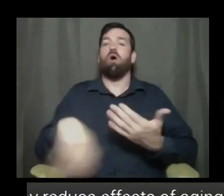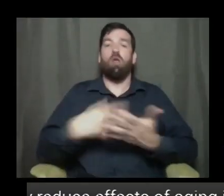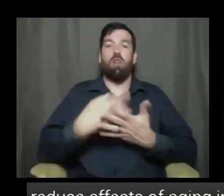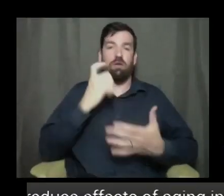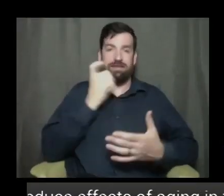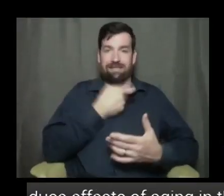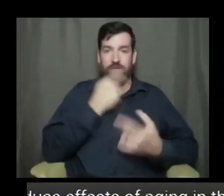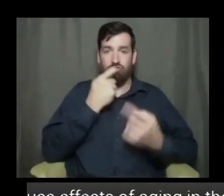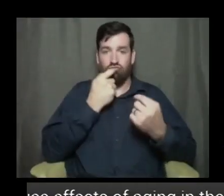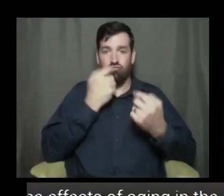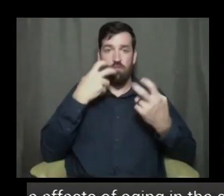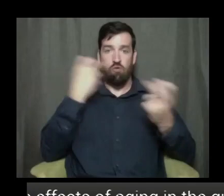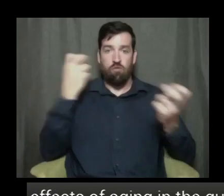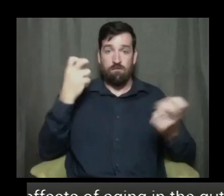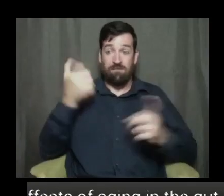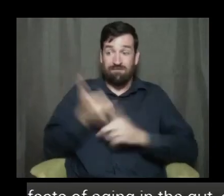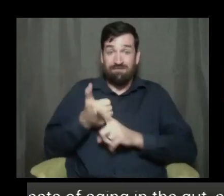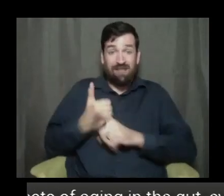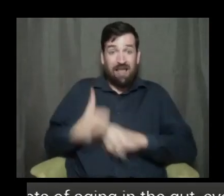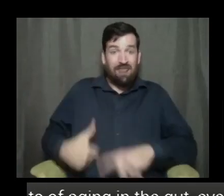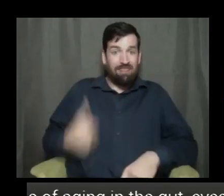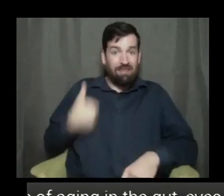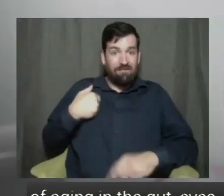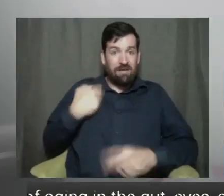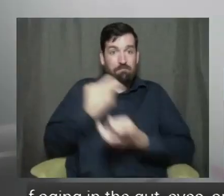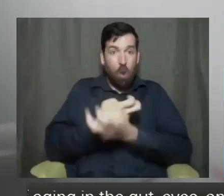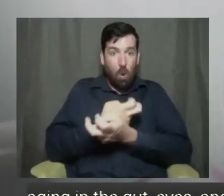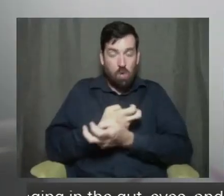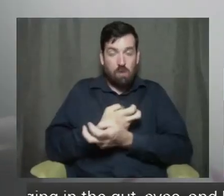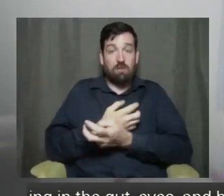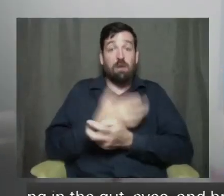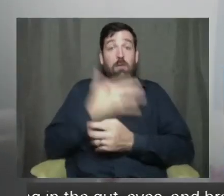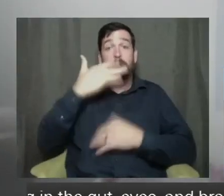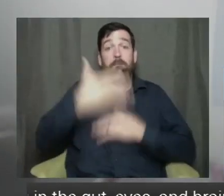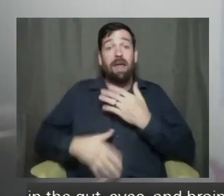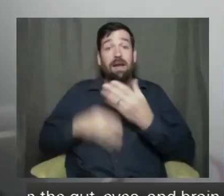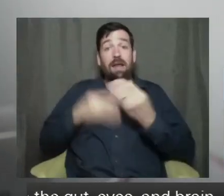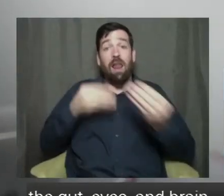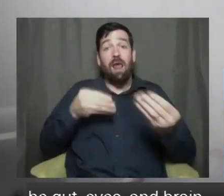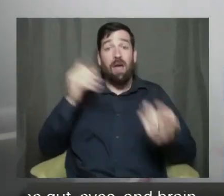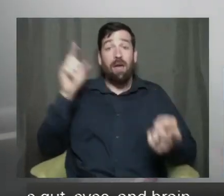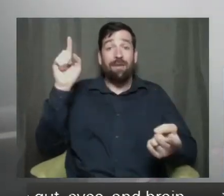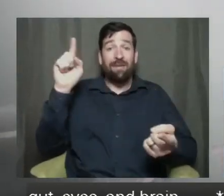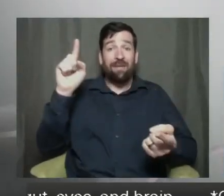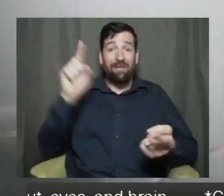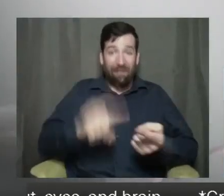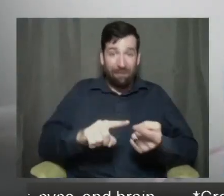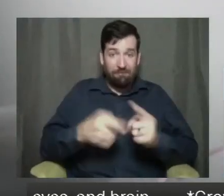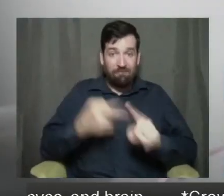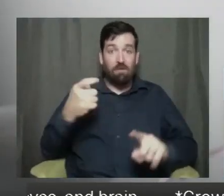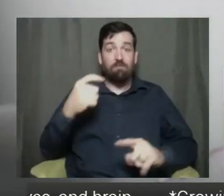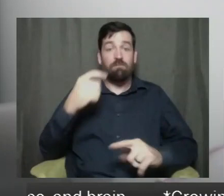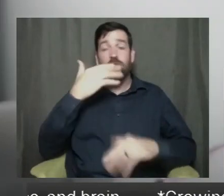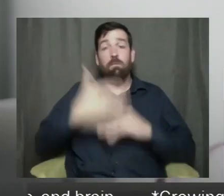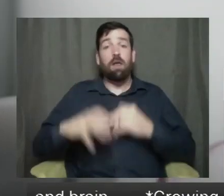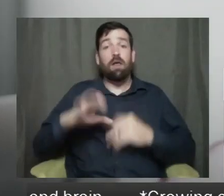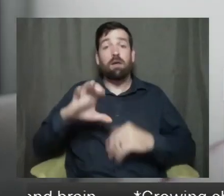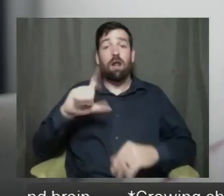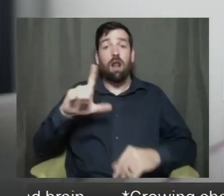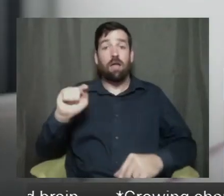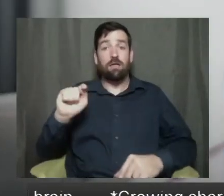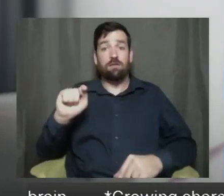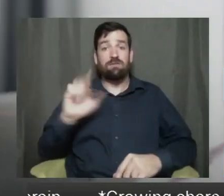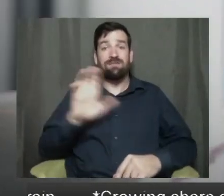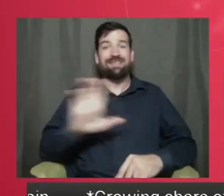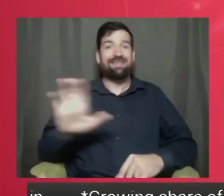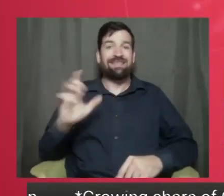Teeth are living bones, and the blood supplied to those bones was so diminished from that blood clot in 2007, Terry's teeth had all started